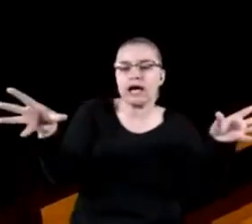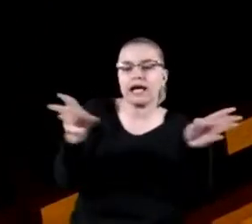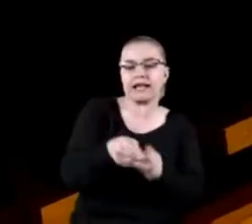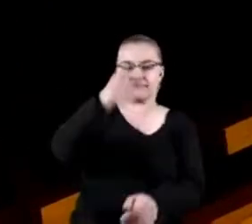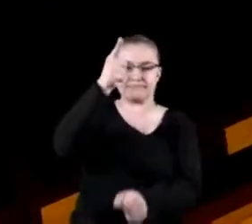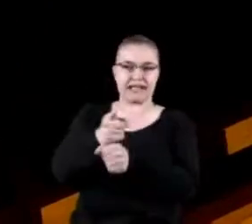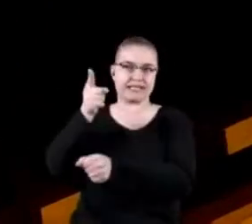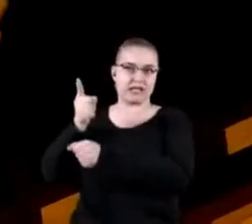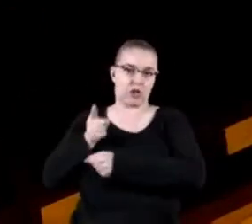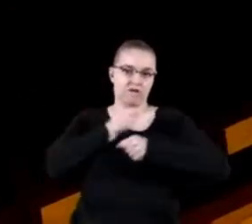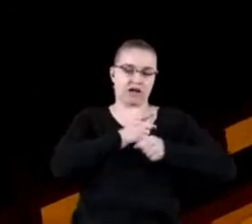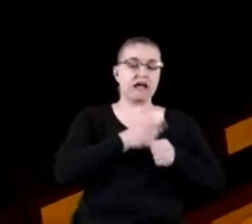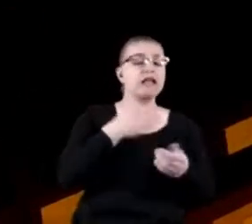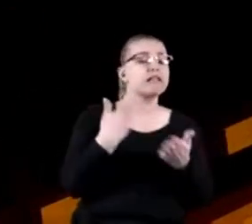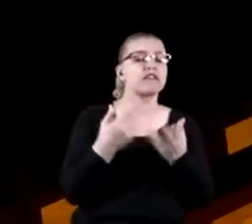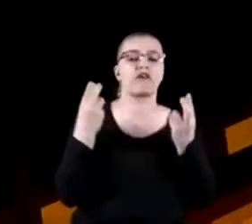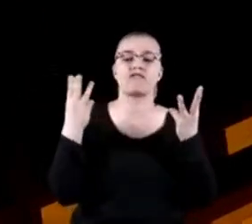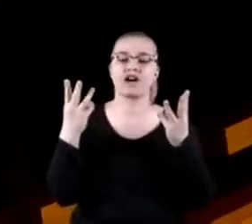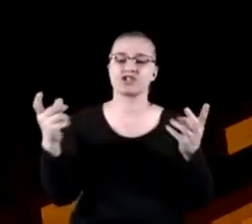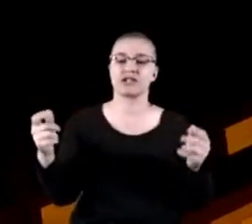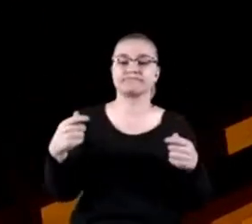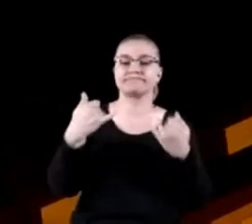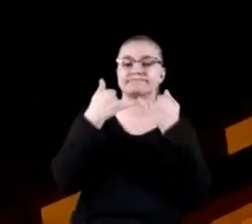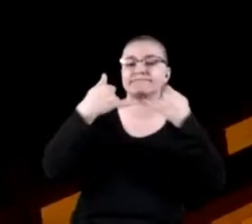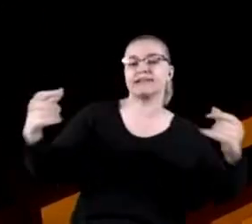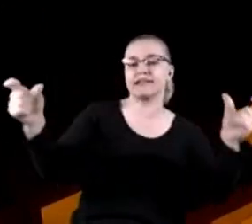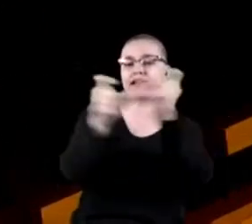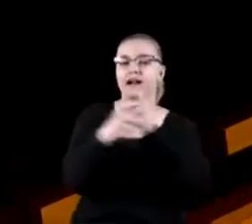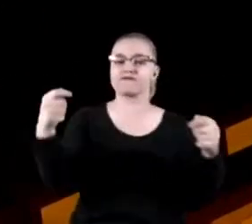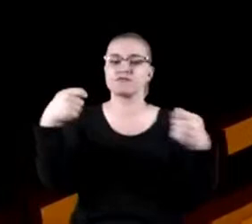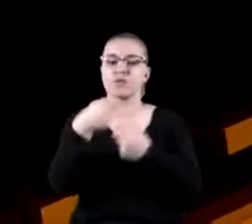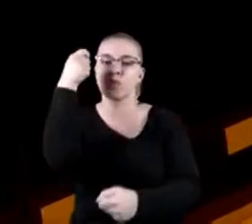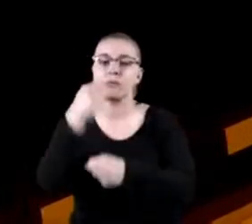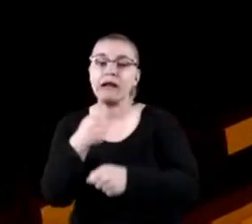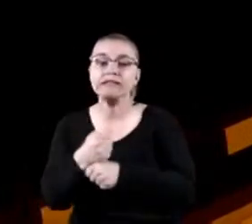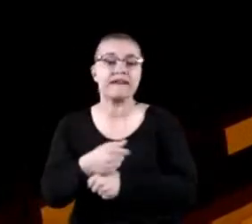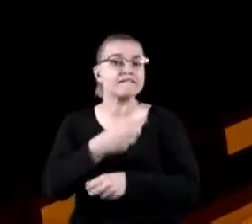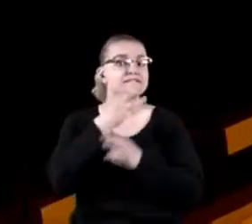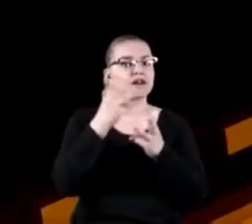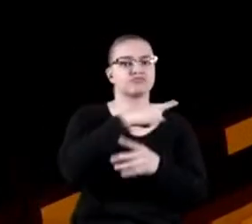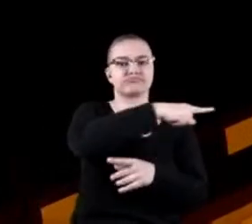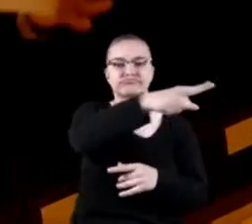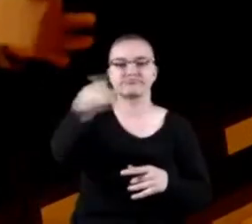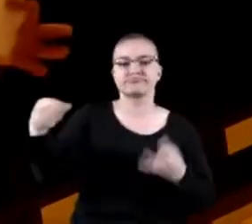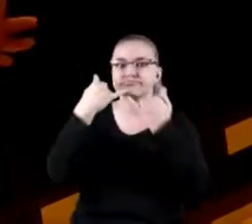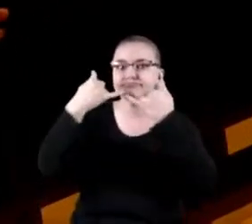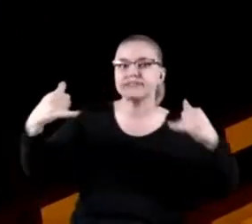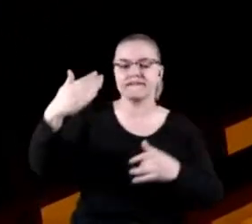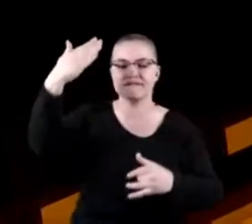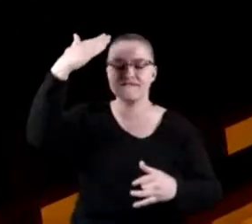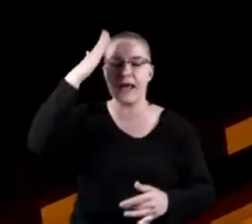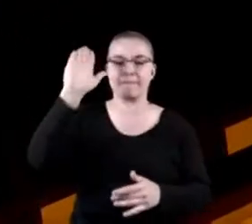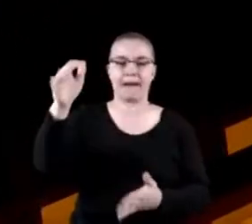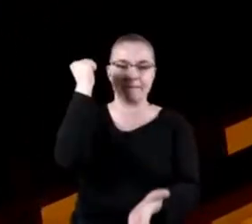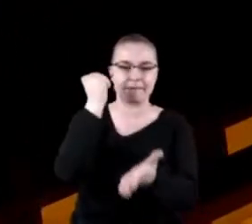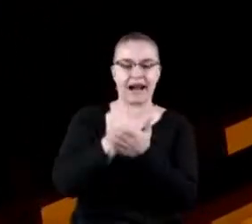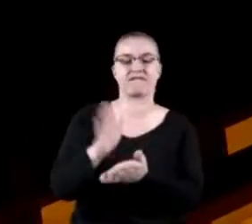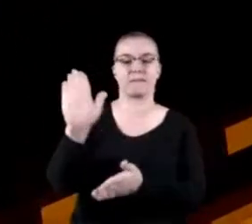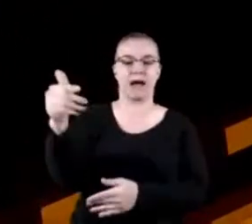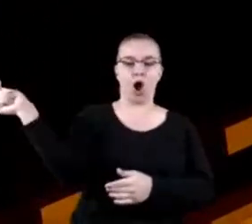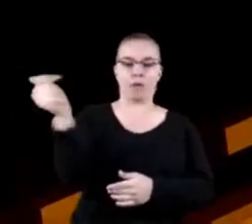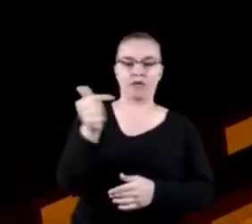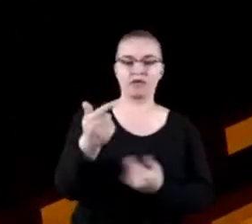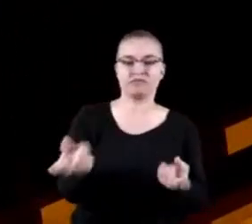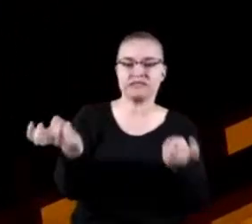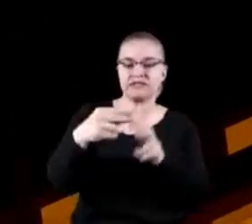Mediterranean, for example, but it's very important that states know that they are, and they have the right and the obligation to establish the agendas. But without